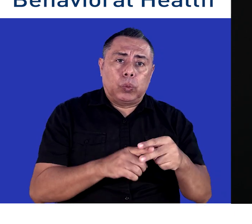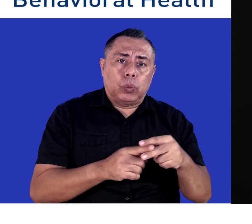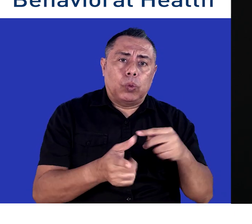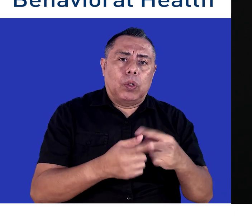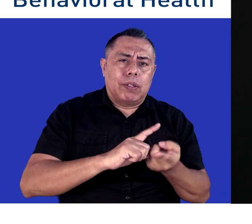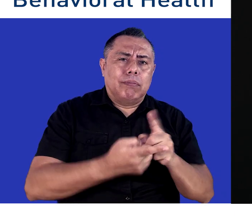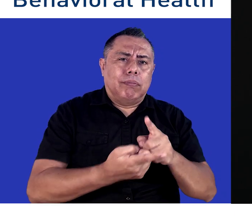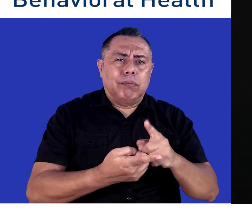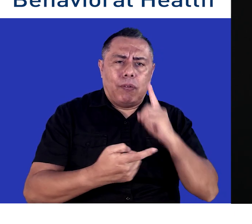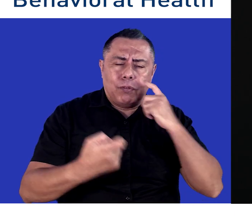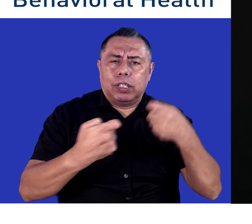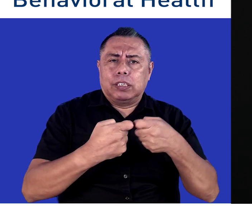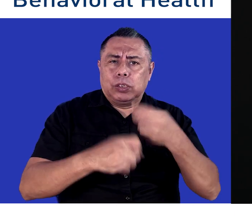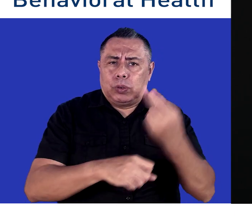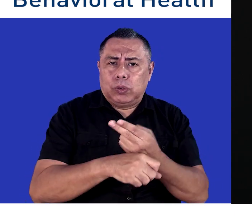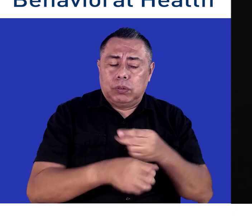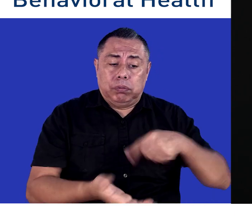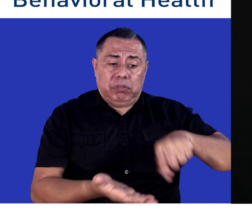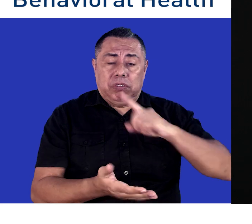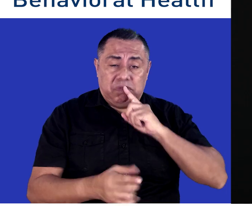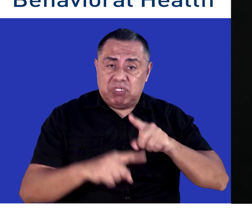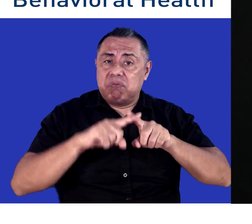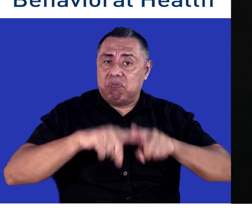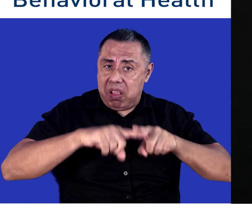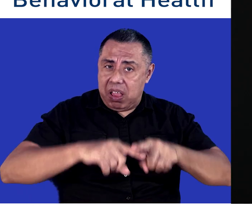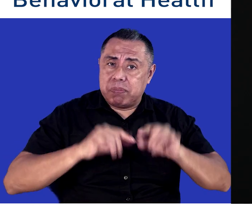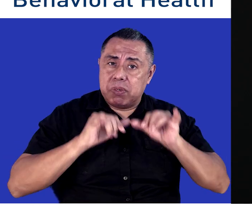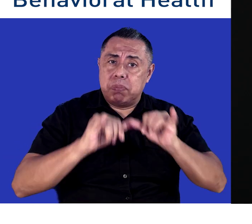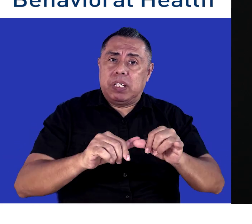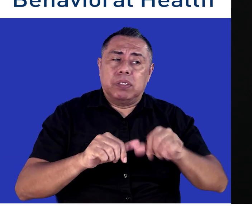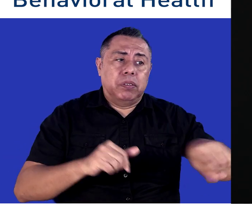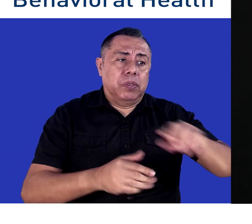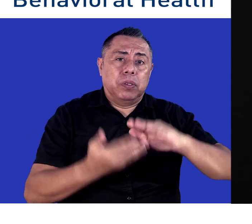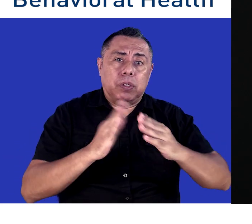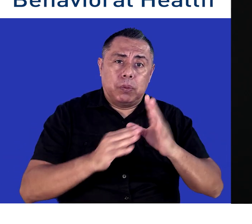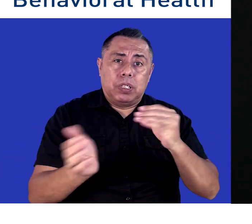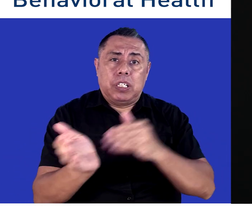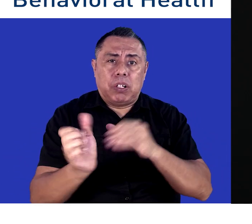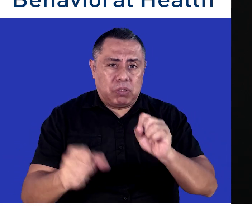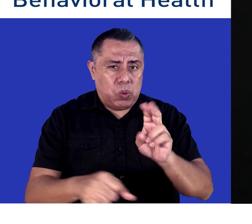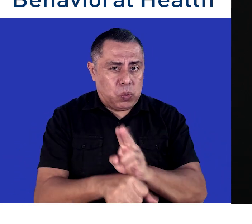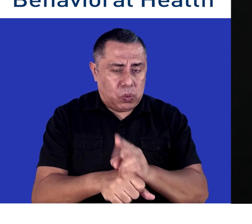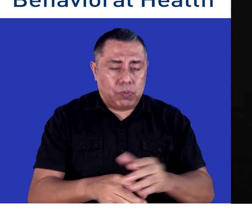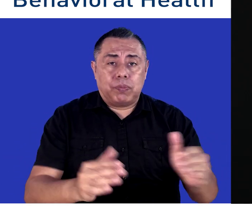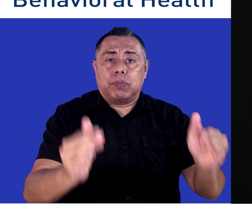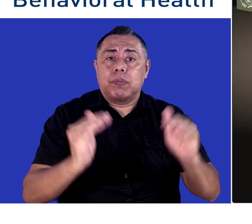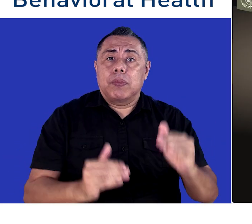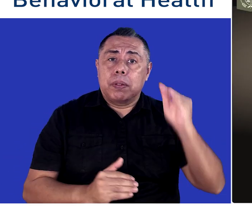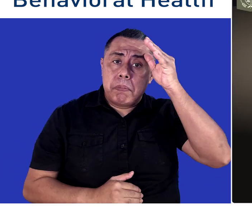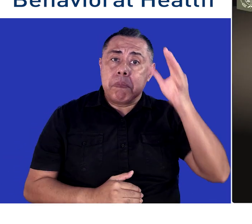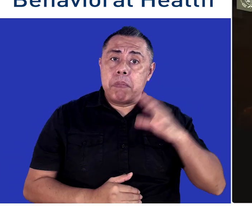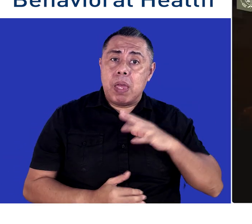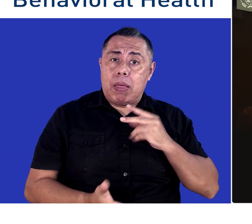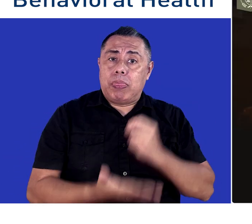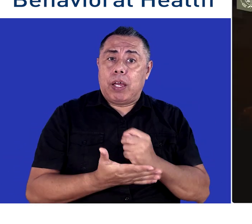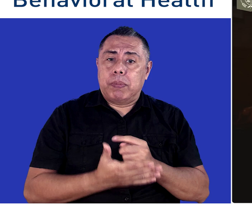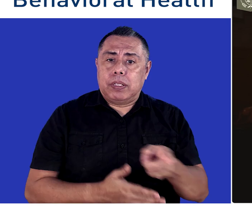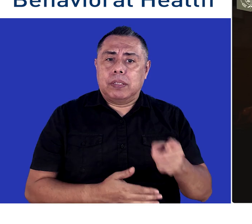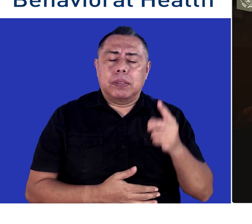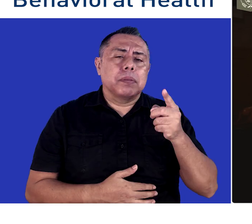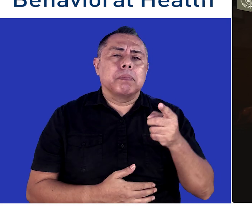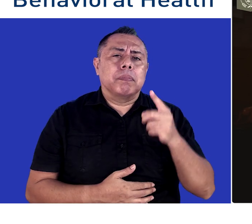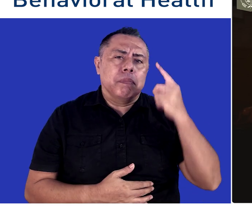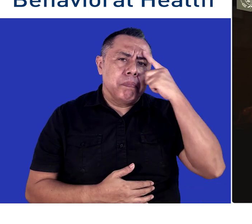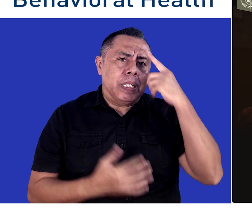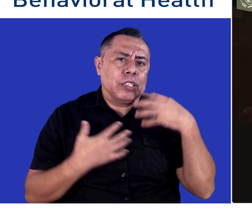platforms, ensuring a reliable measure that is easily accessible by the community and their healthcare providers. Man Therapy,